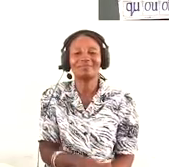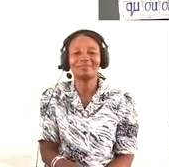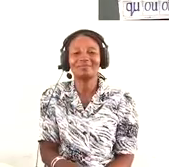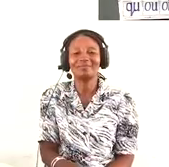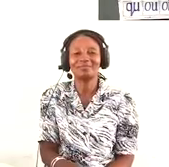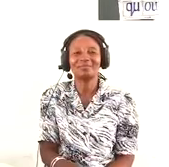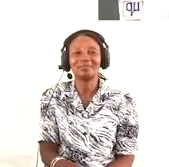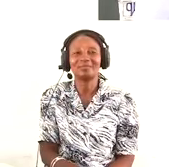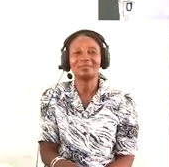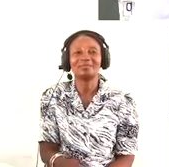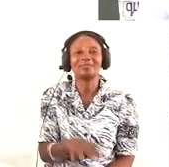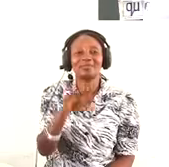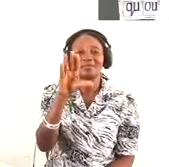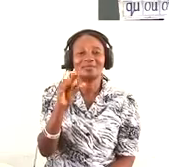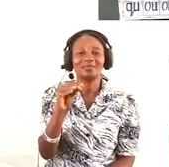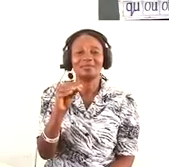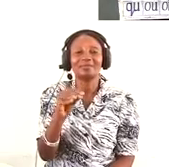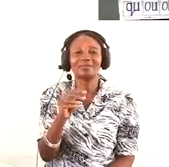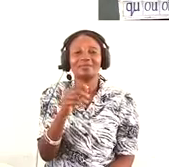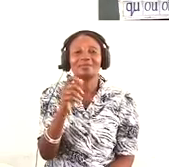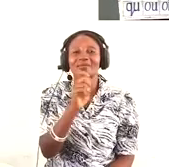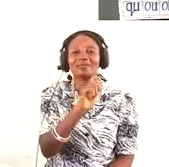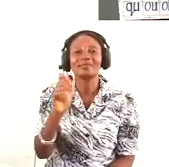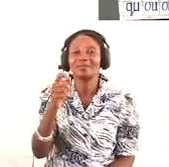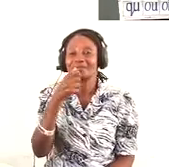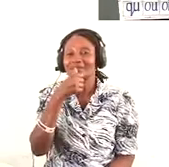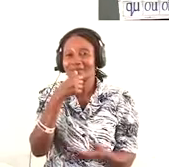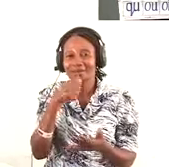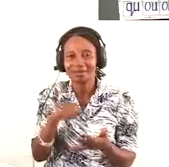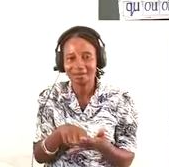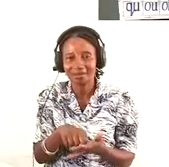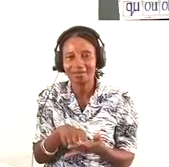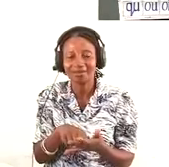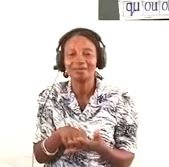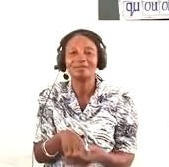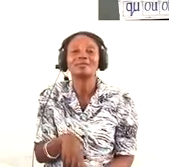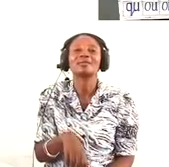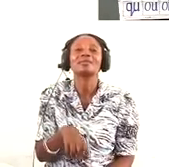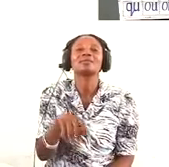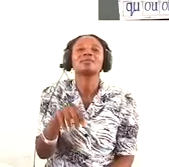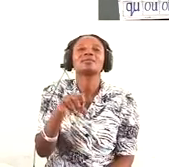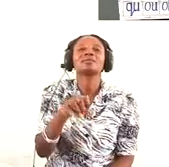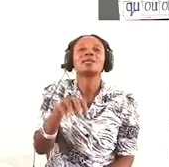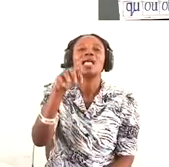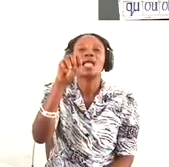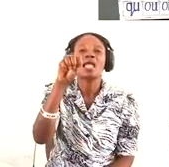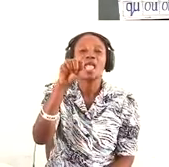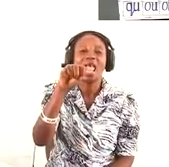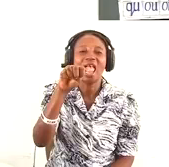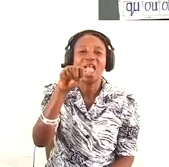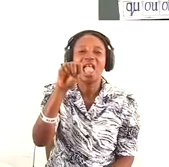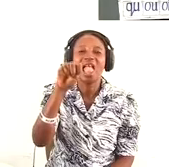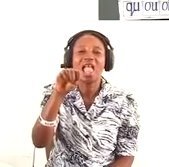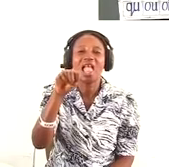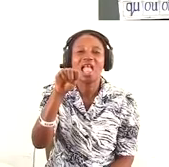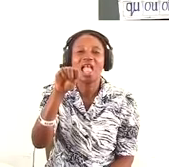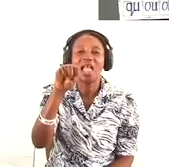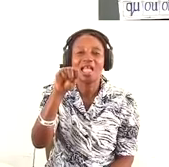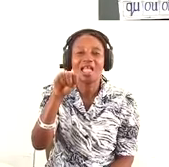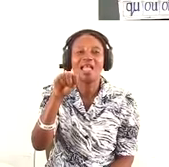Good. What did we do? We write the letter sound E. What is the sound